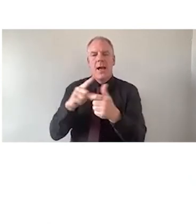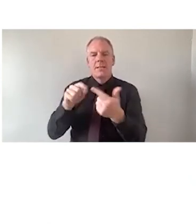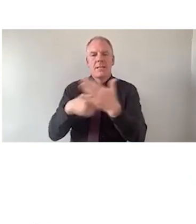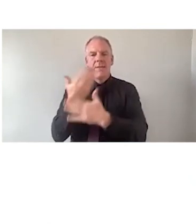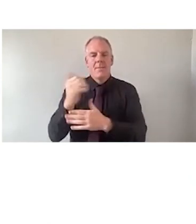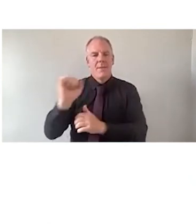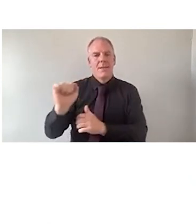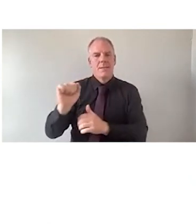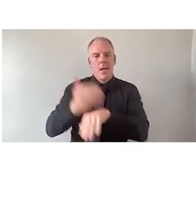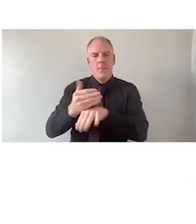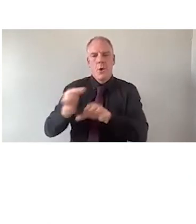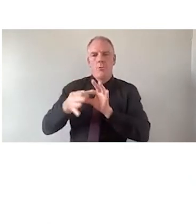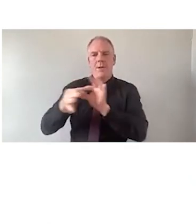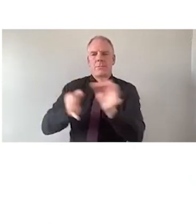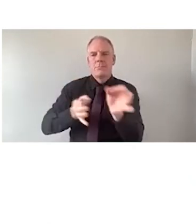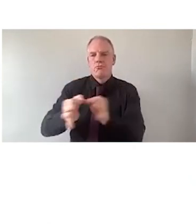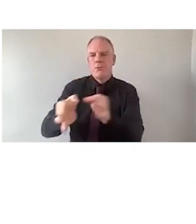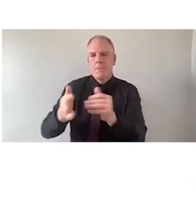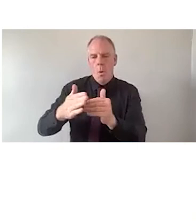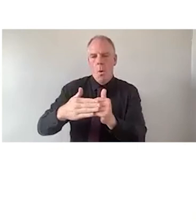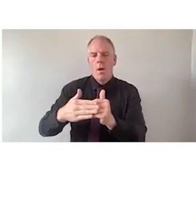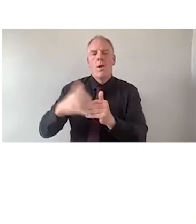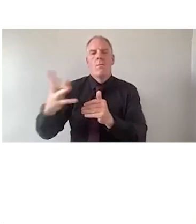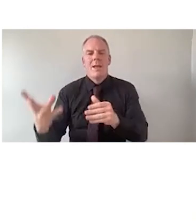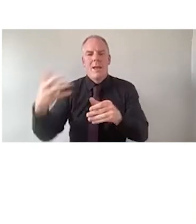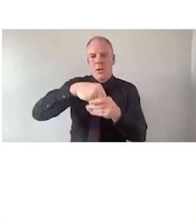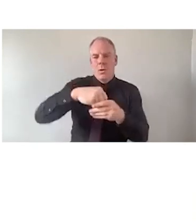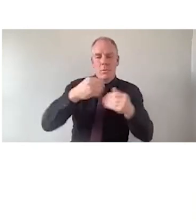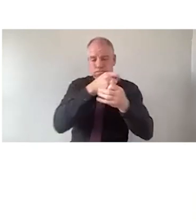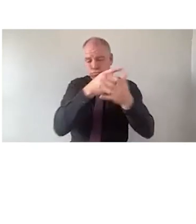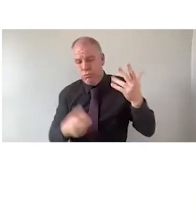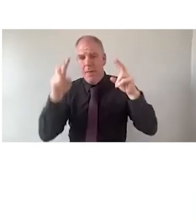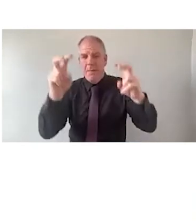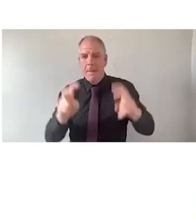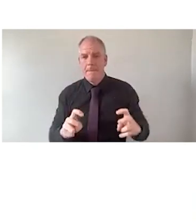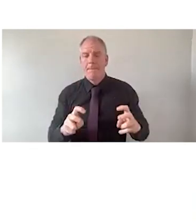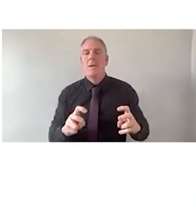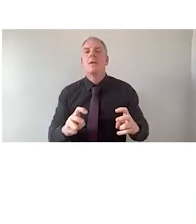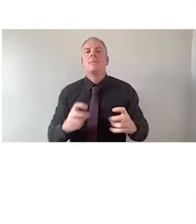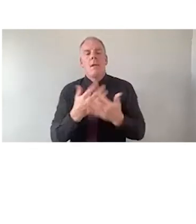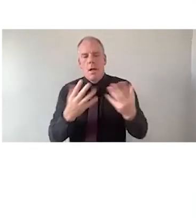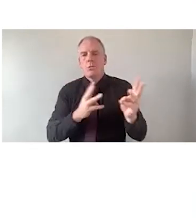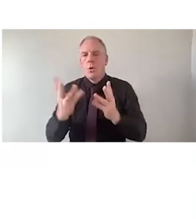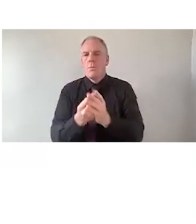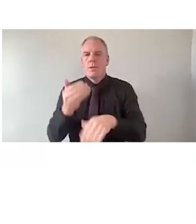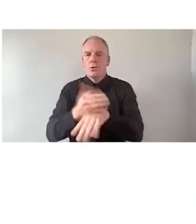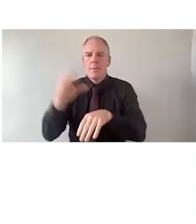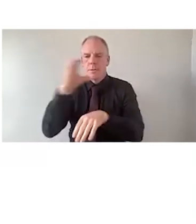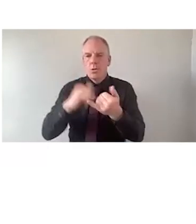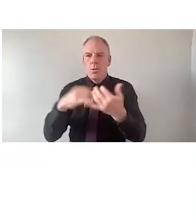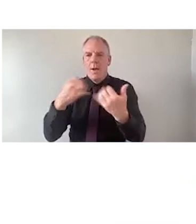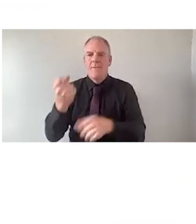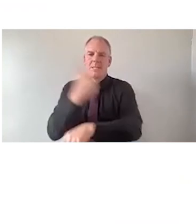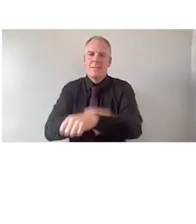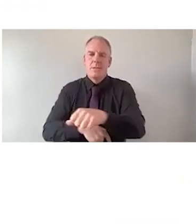this dedicated employer relations strategy that will cover a multitude of teams, but one of those will again be working with job seekers with a disability. So again, I suppose just